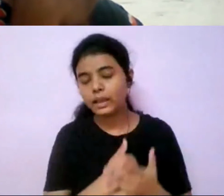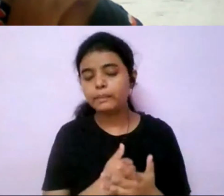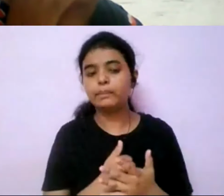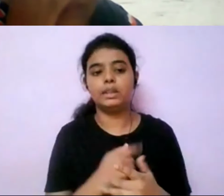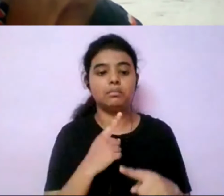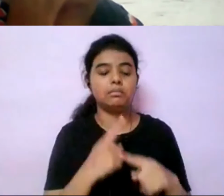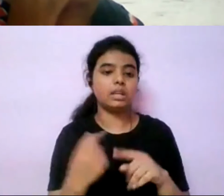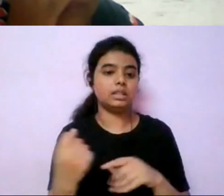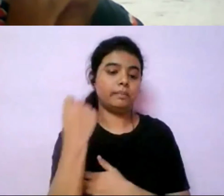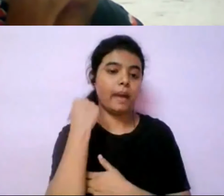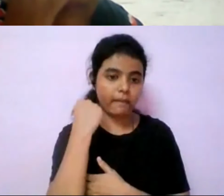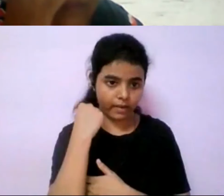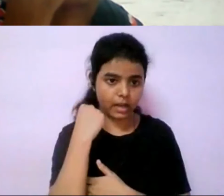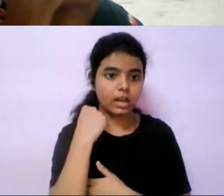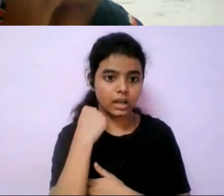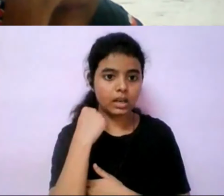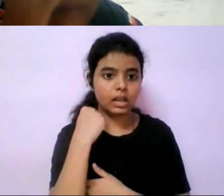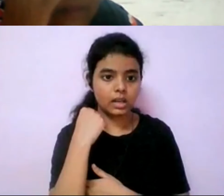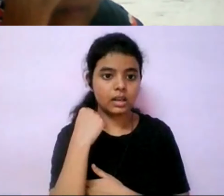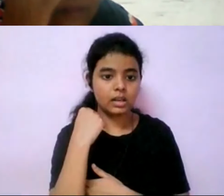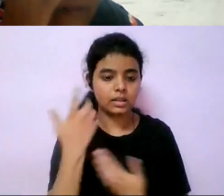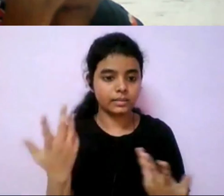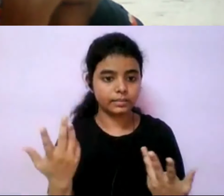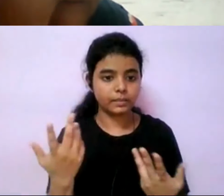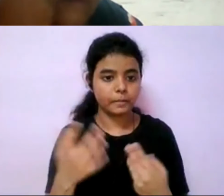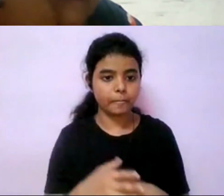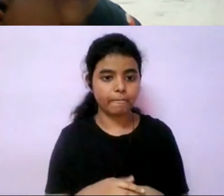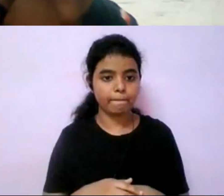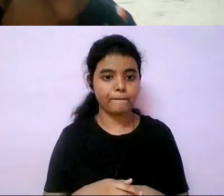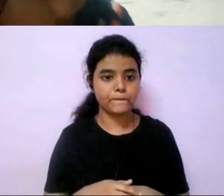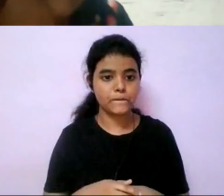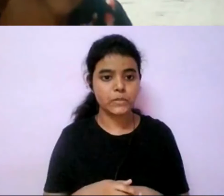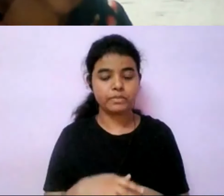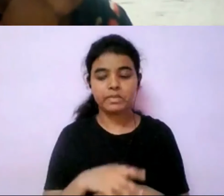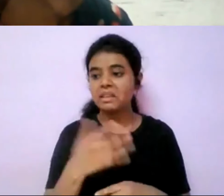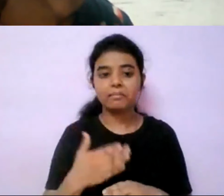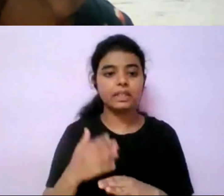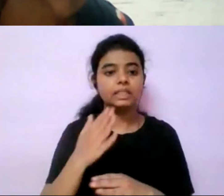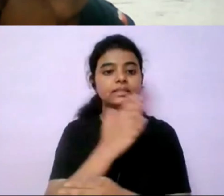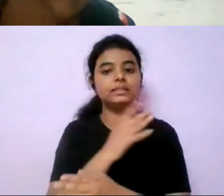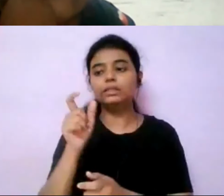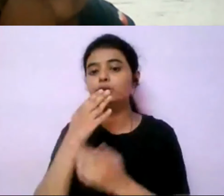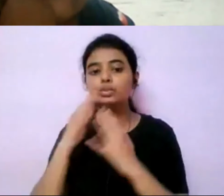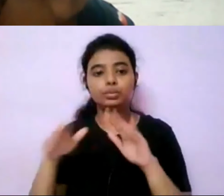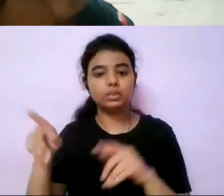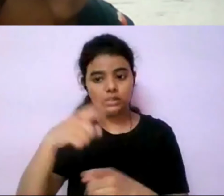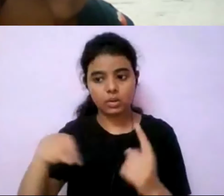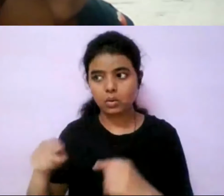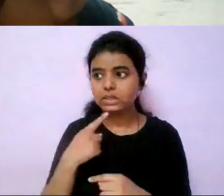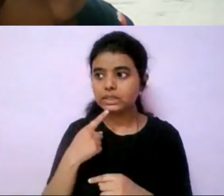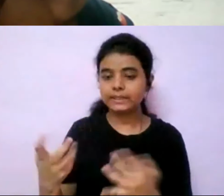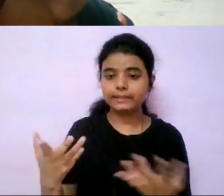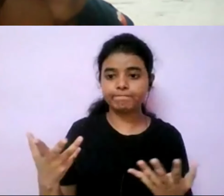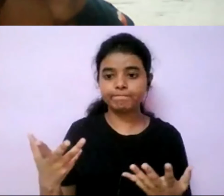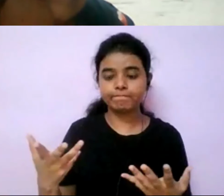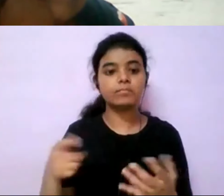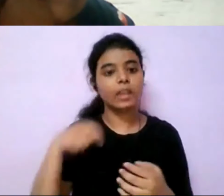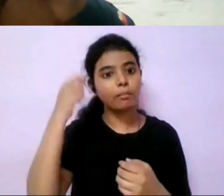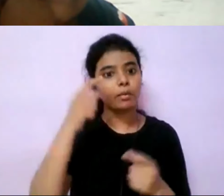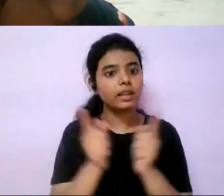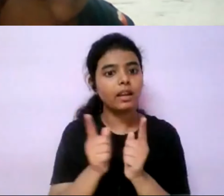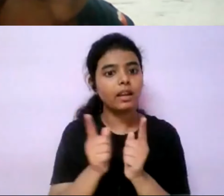strengthen what they try to tell their non-disabled classmates. And they said that this worked much better.